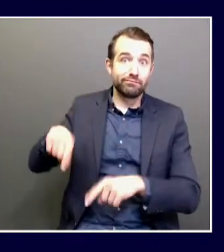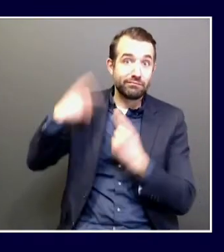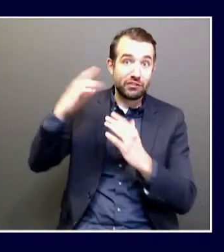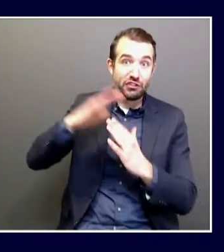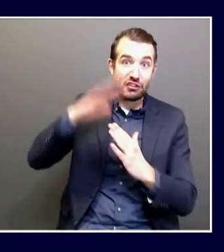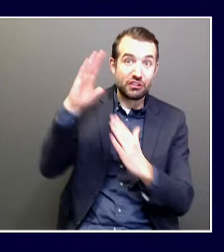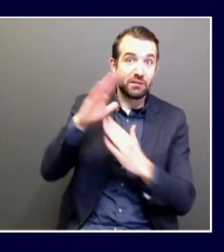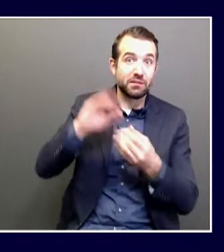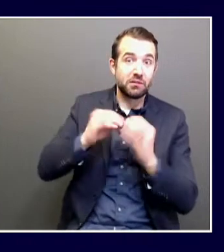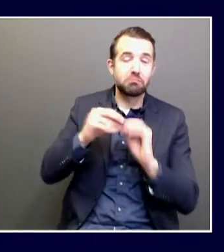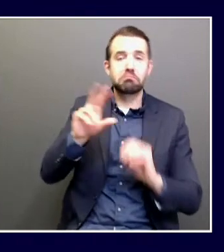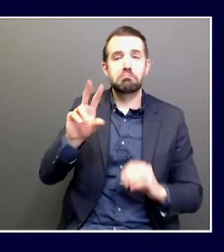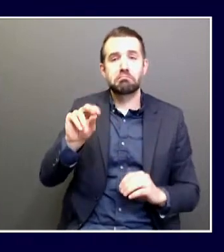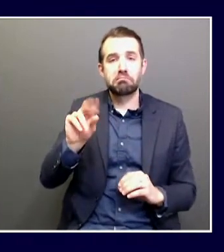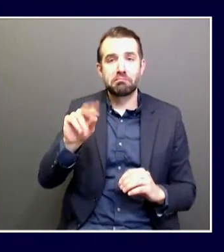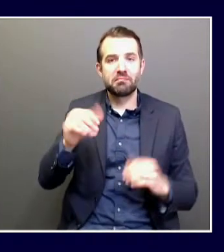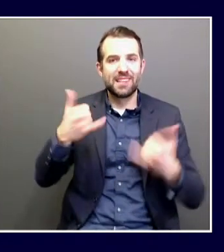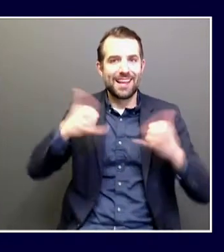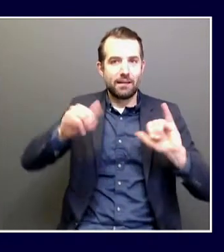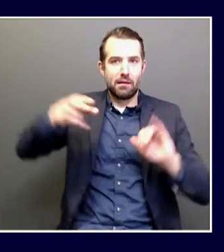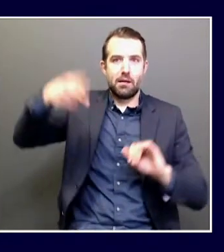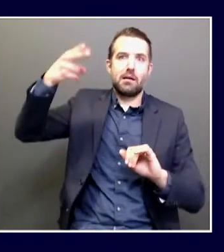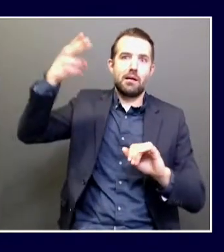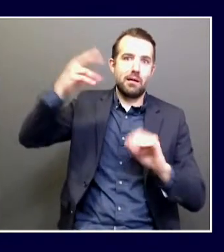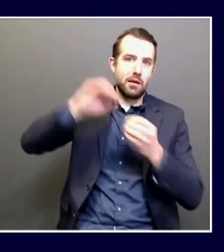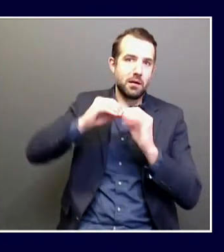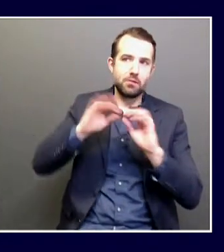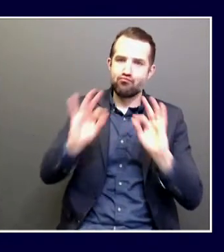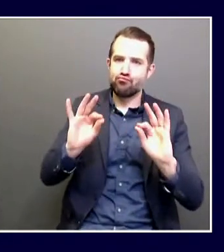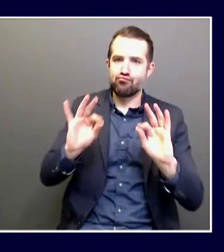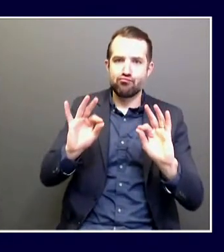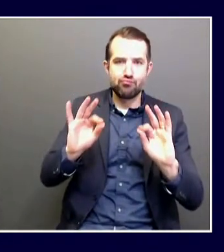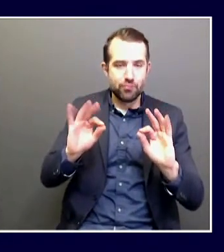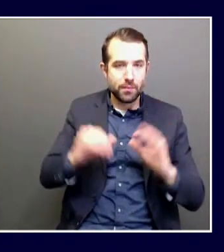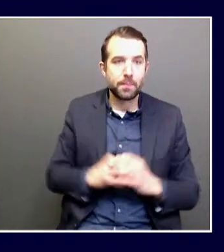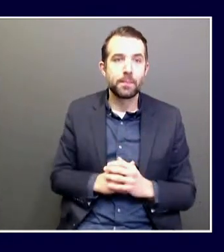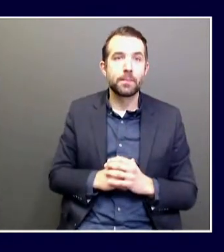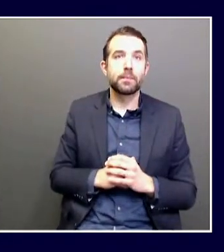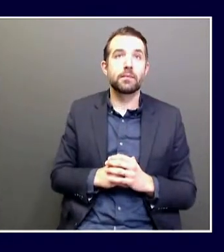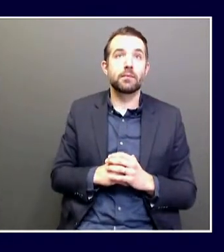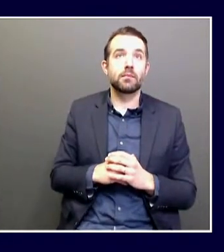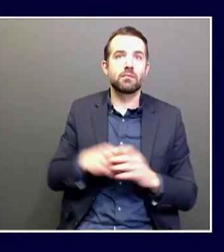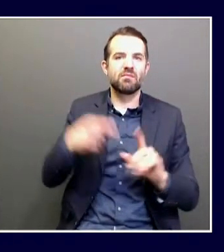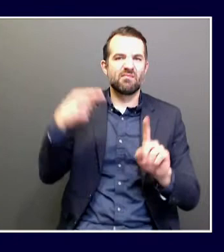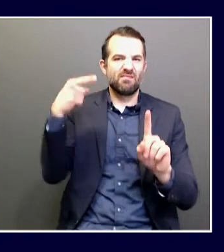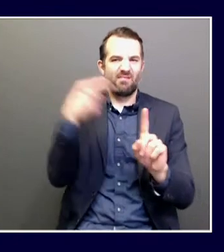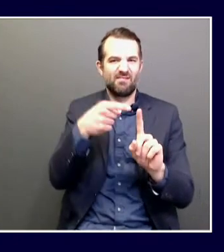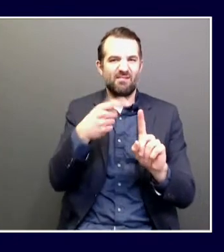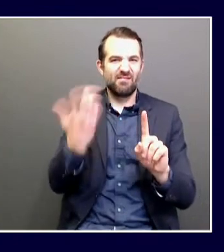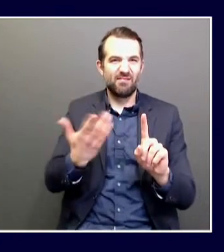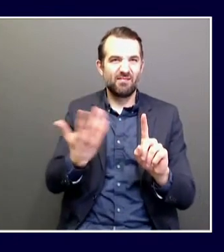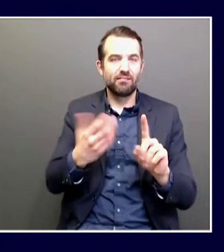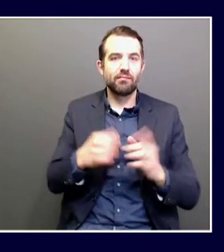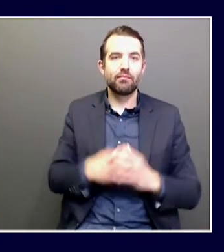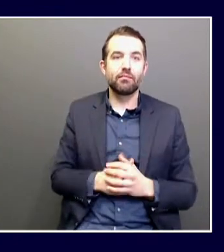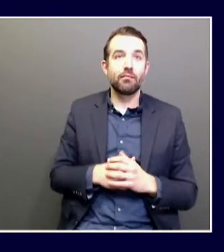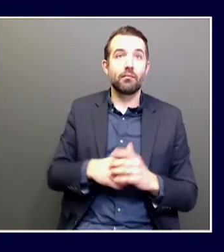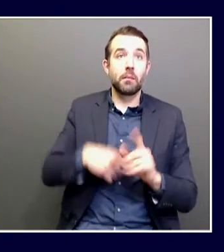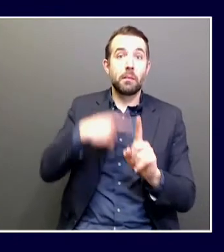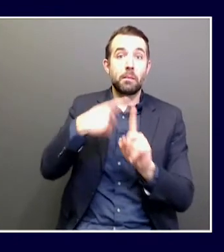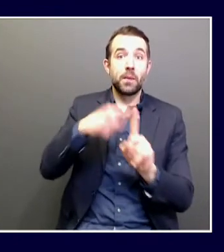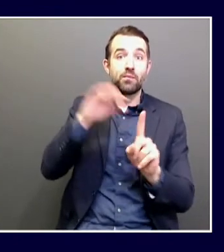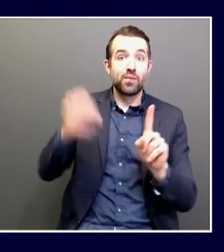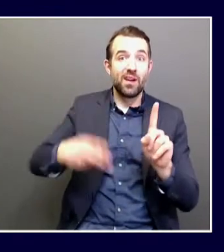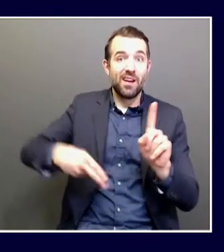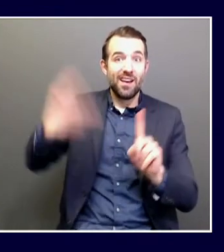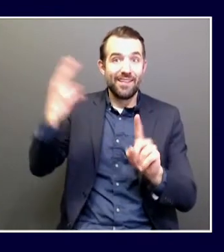on the higher side. That's another way of saying that what's driving things like the positivity rate right now